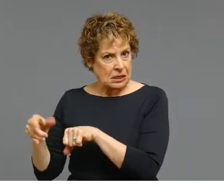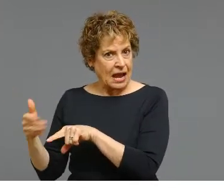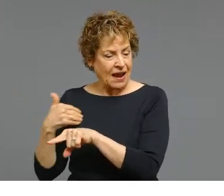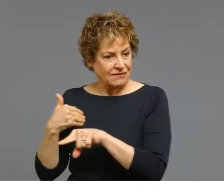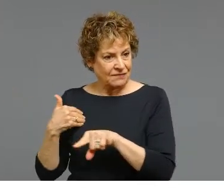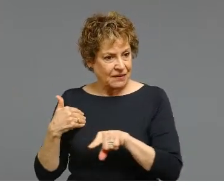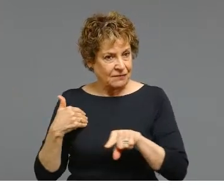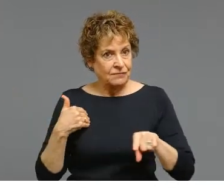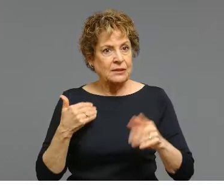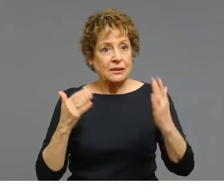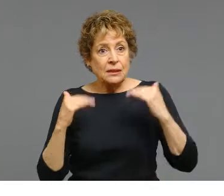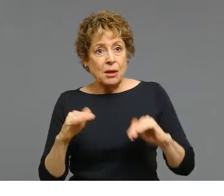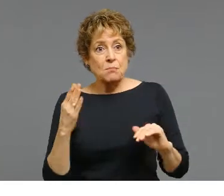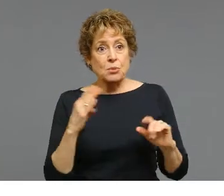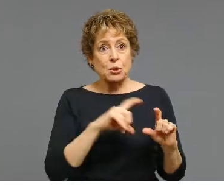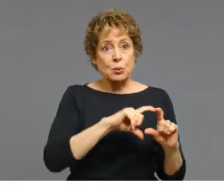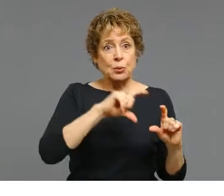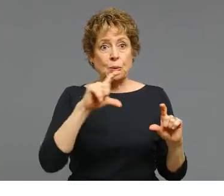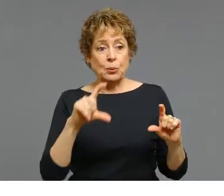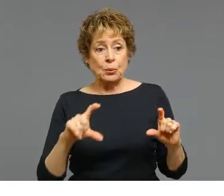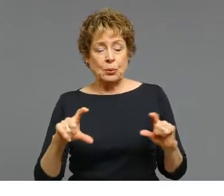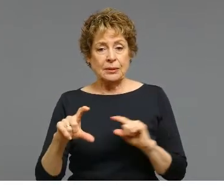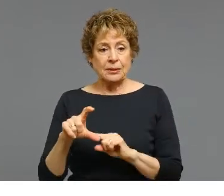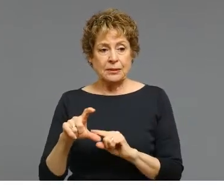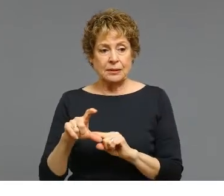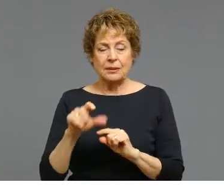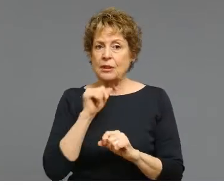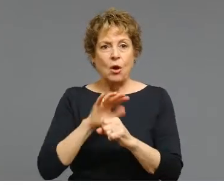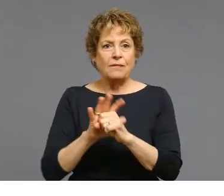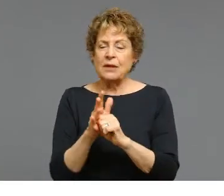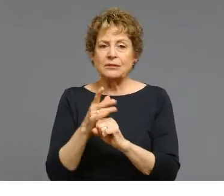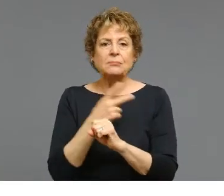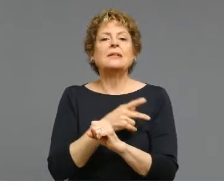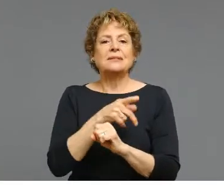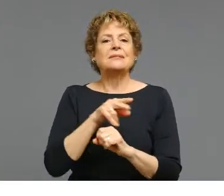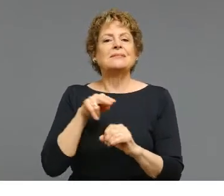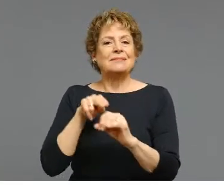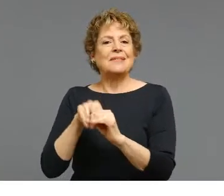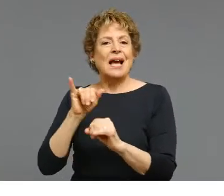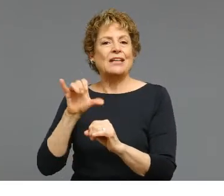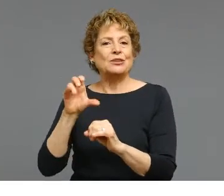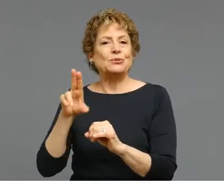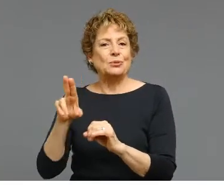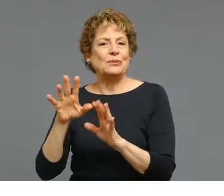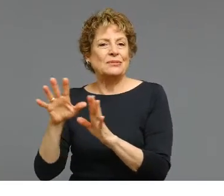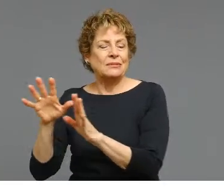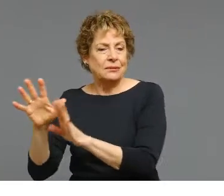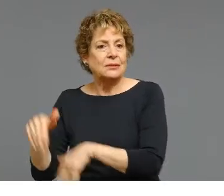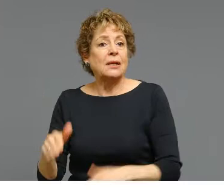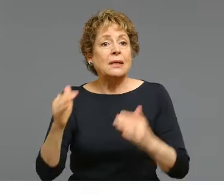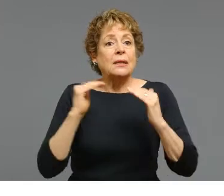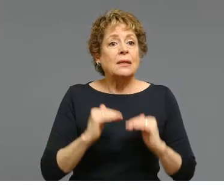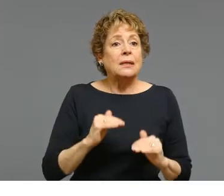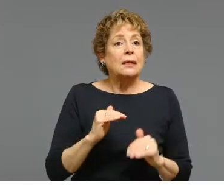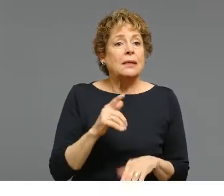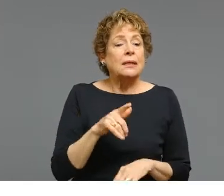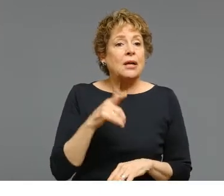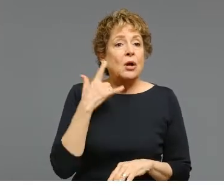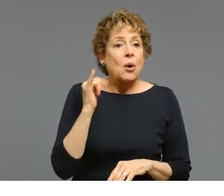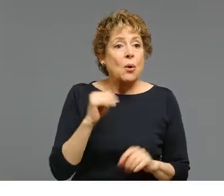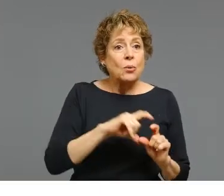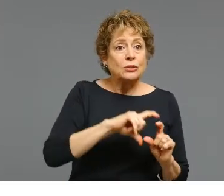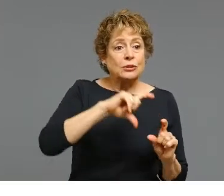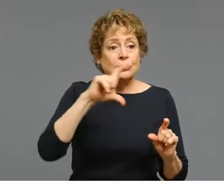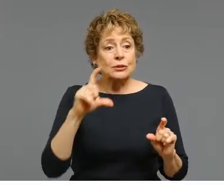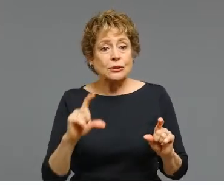are occupied beds by non-COVID patients, and the gold is beds that are occupied by COVID patients. So you